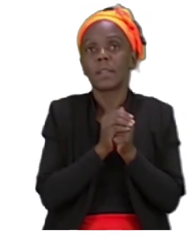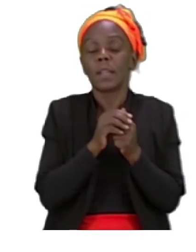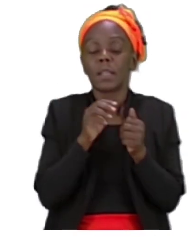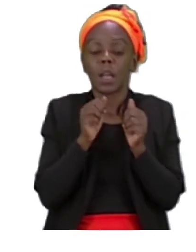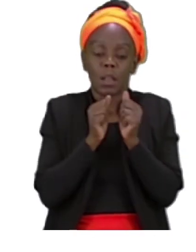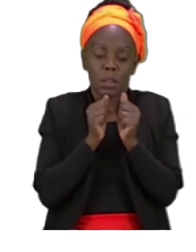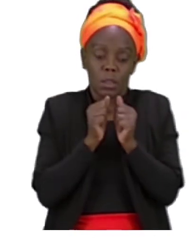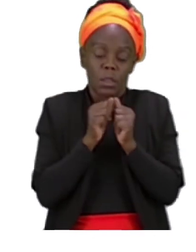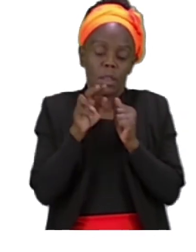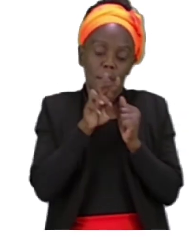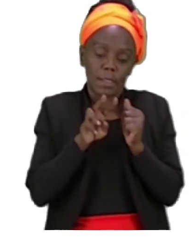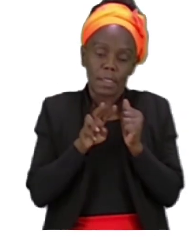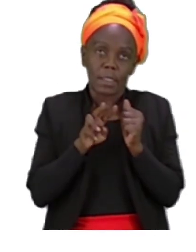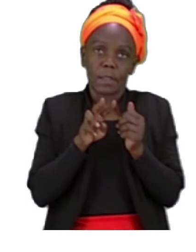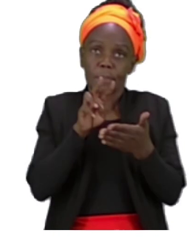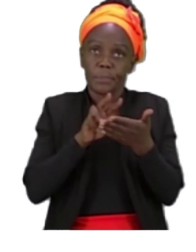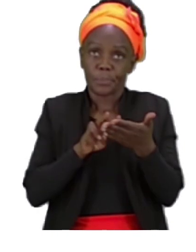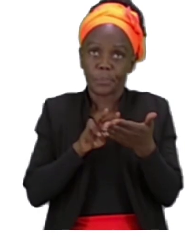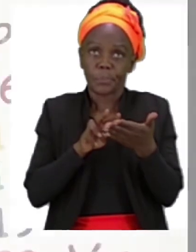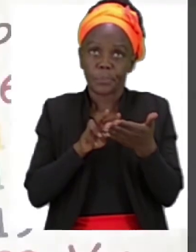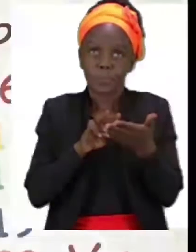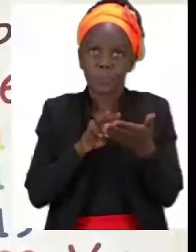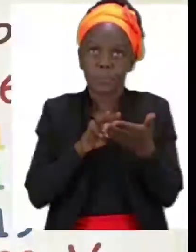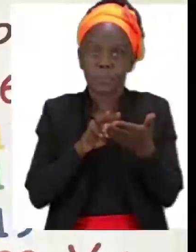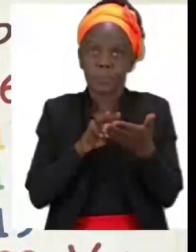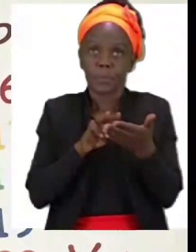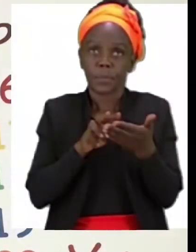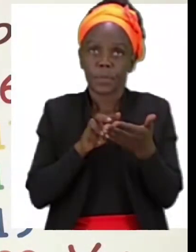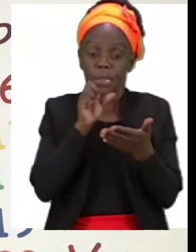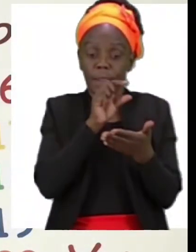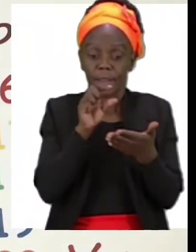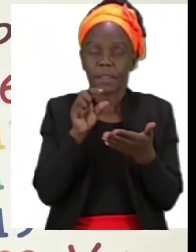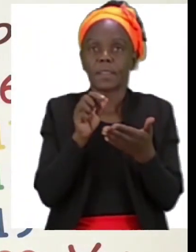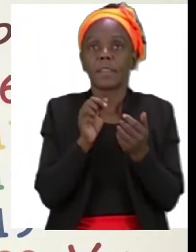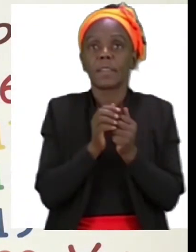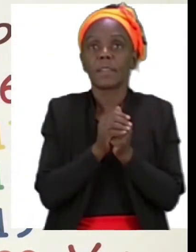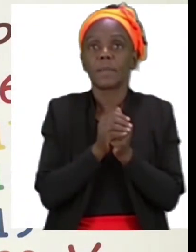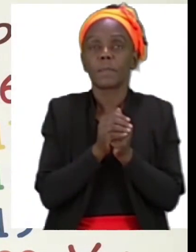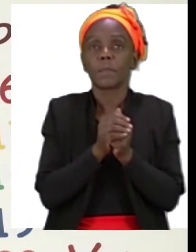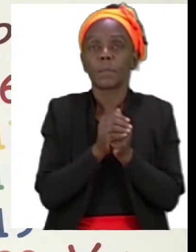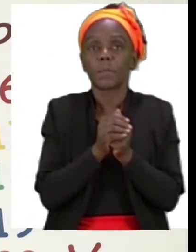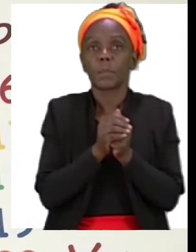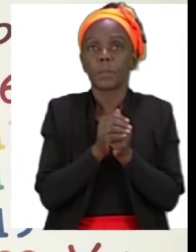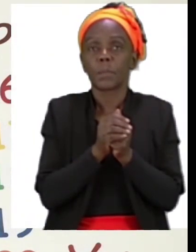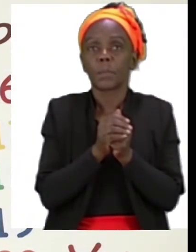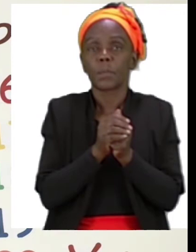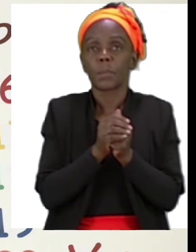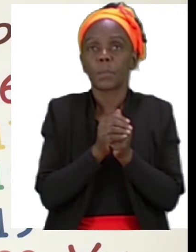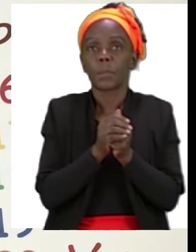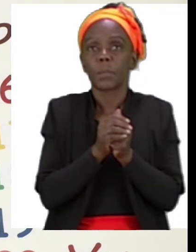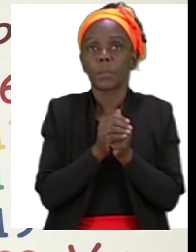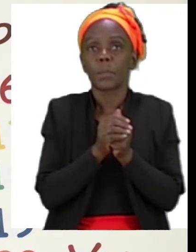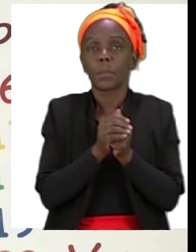by yourselves. Now remember, grade 2s, possessive pronouns are very easy. We just need to make sure that we match